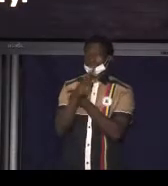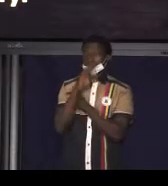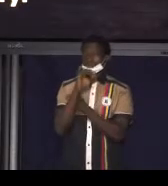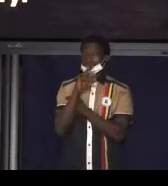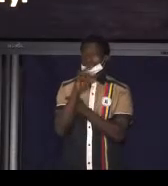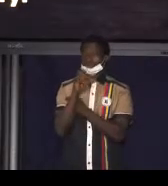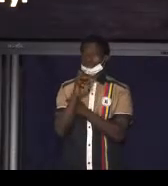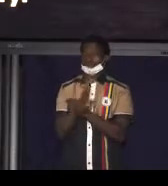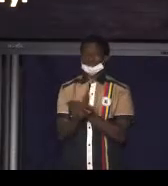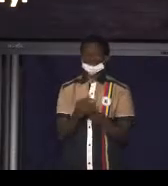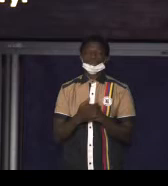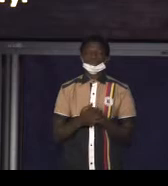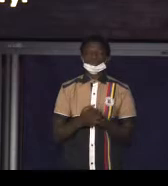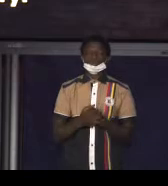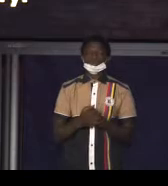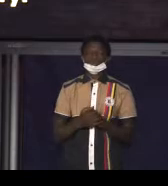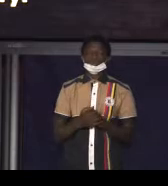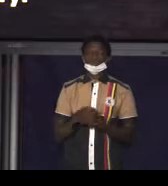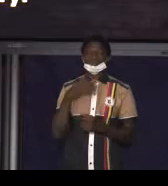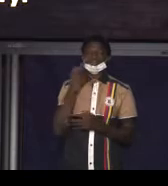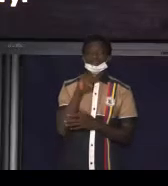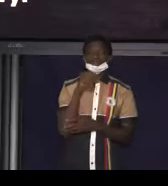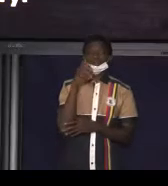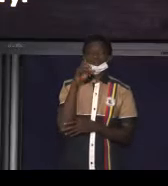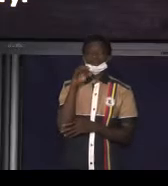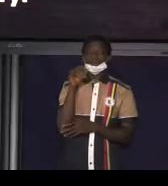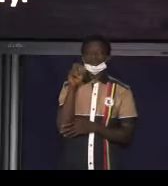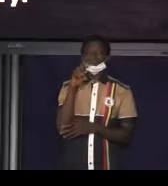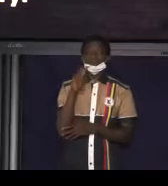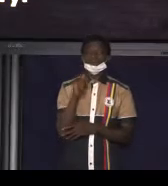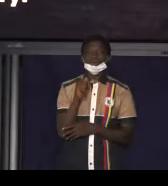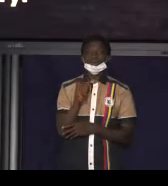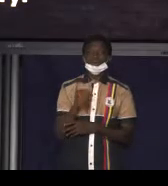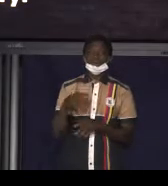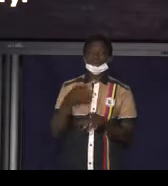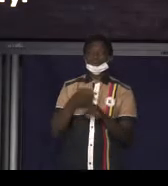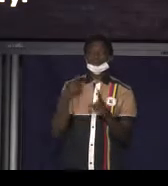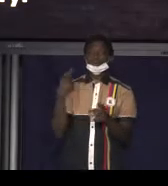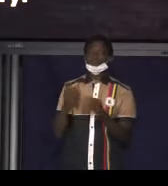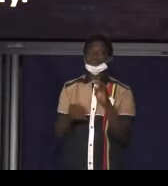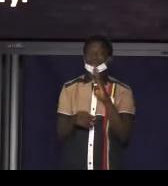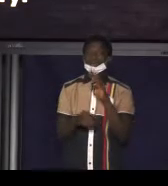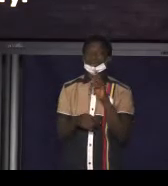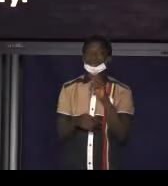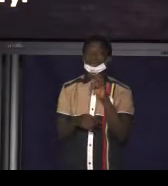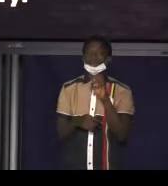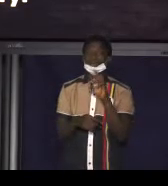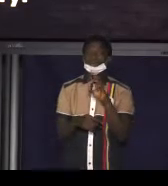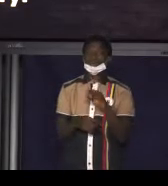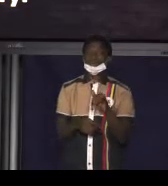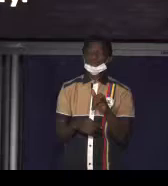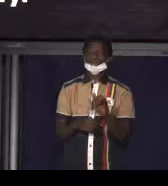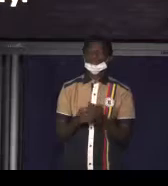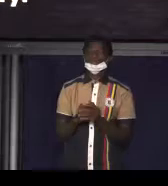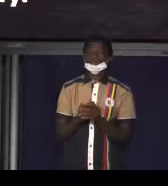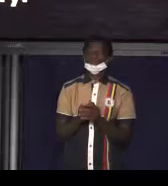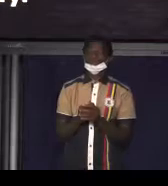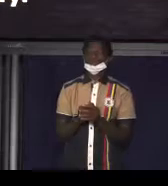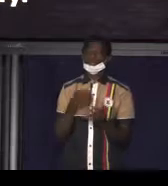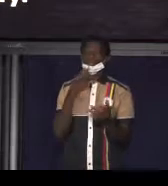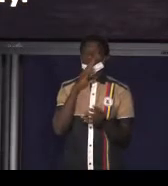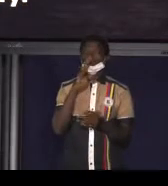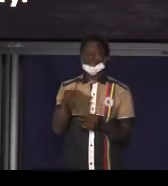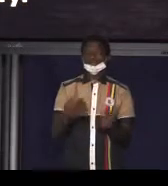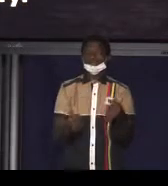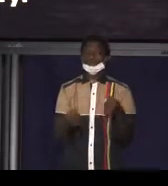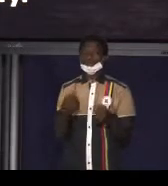slide before this. The current derived from cell or battery. When we say cell or battery, we are referring to maybe your